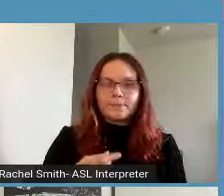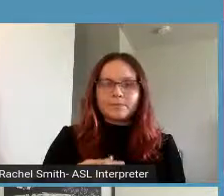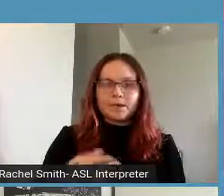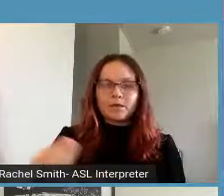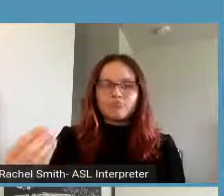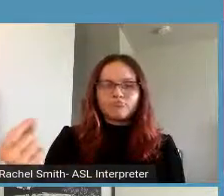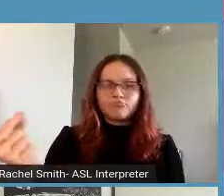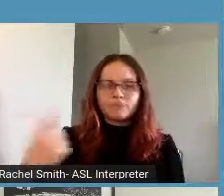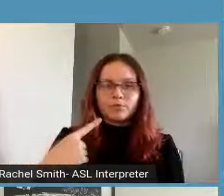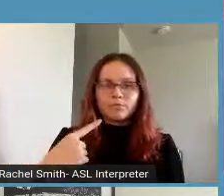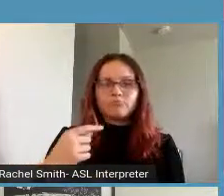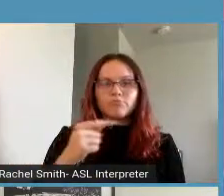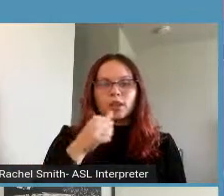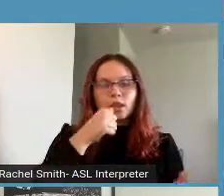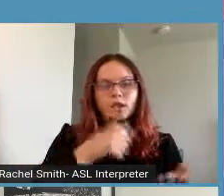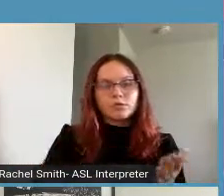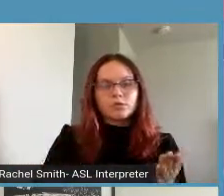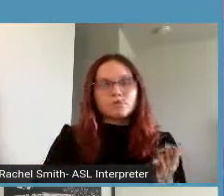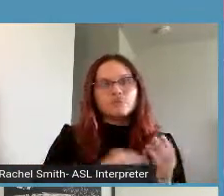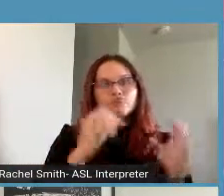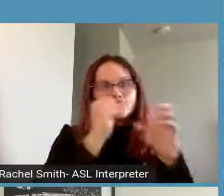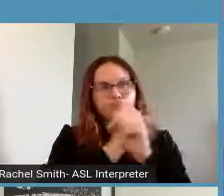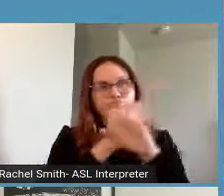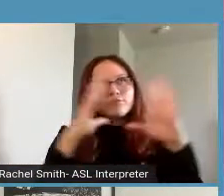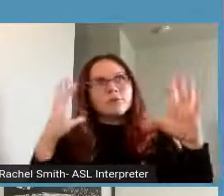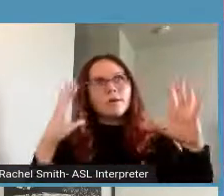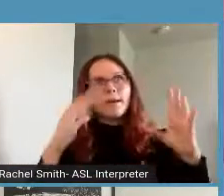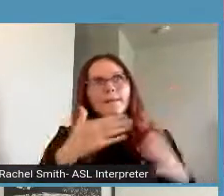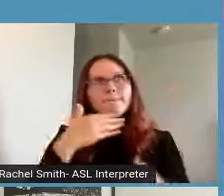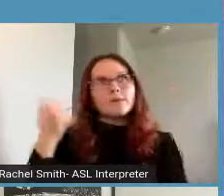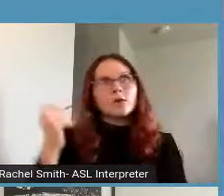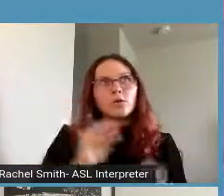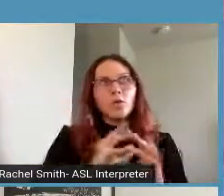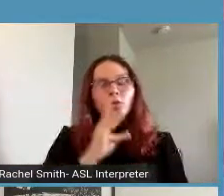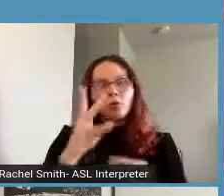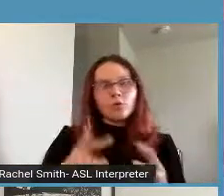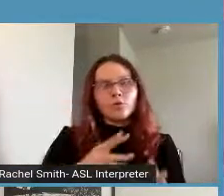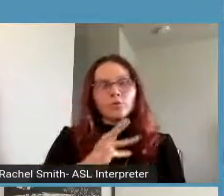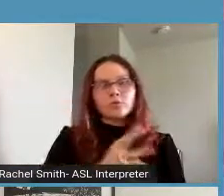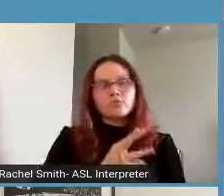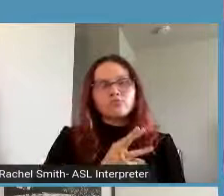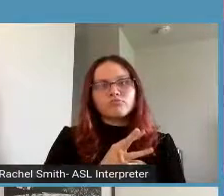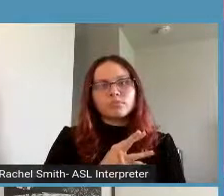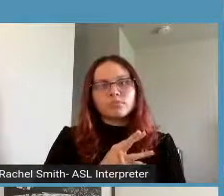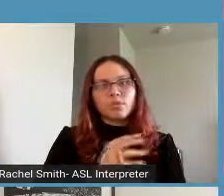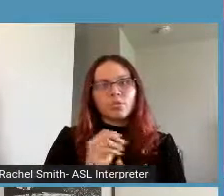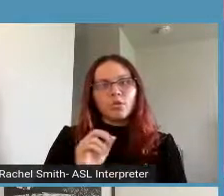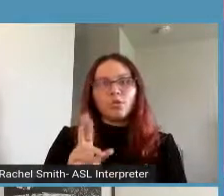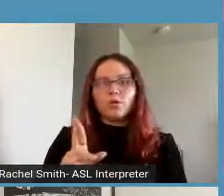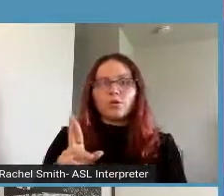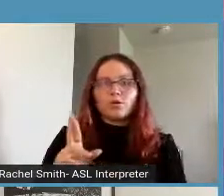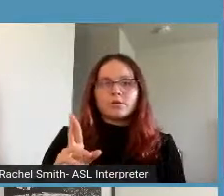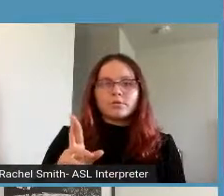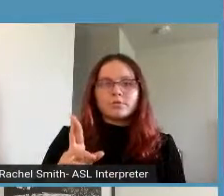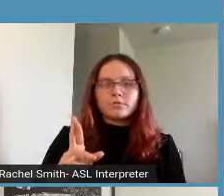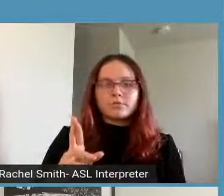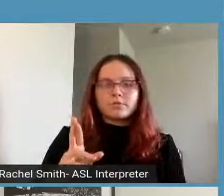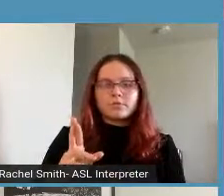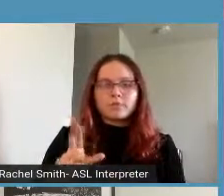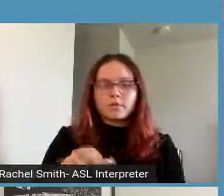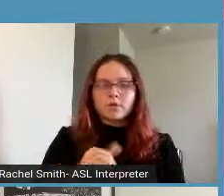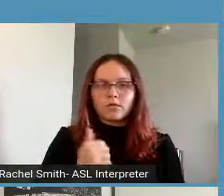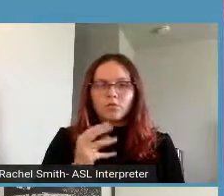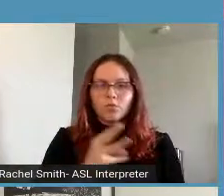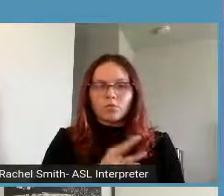art world, or rather, a myriad art worlds coexisting in synergy with nature,